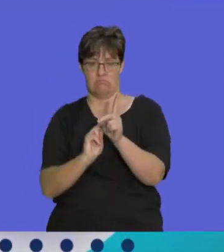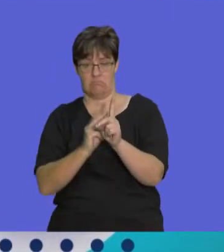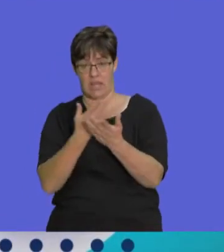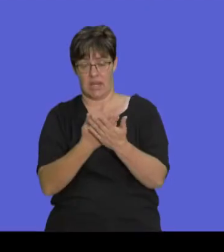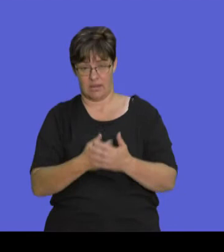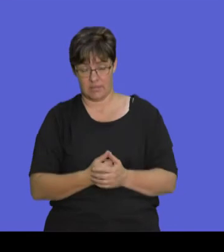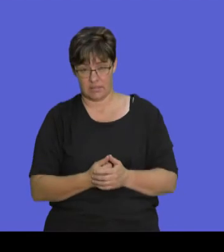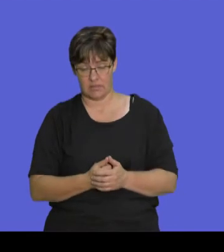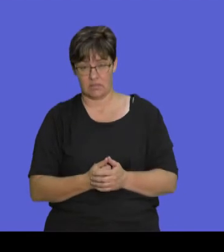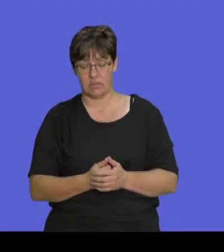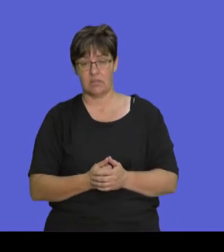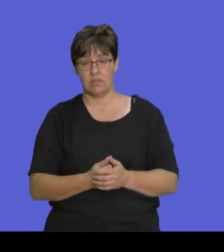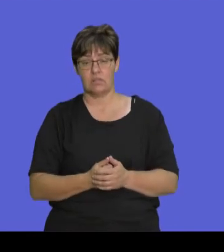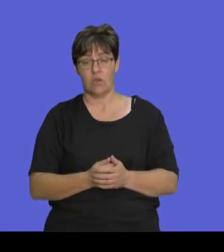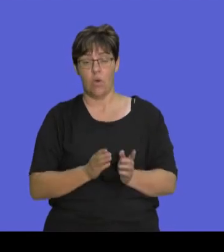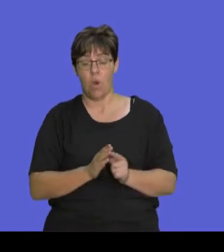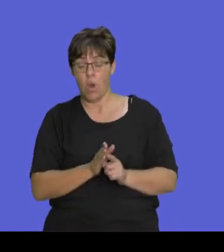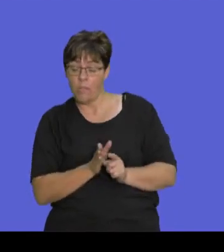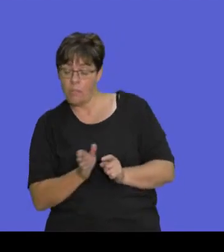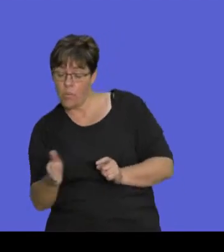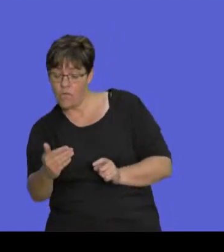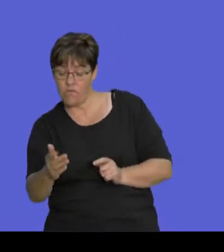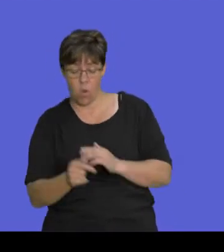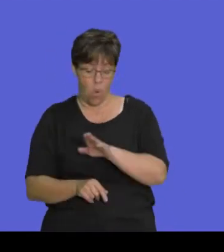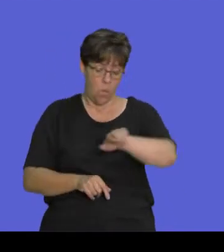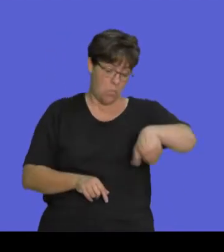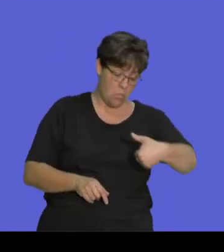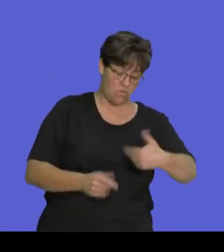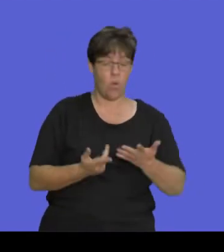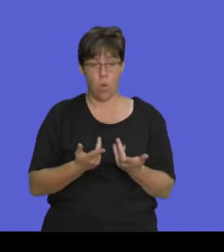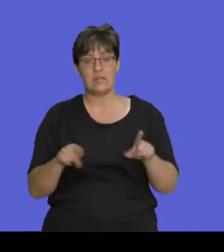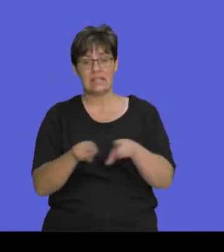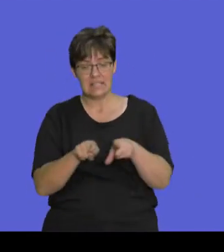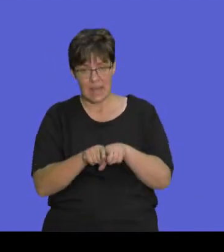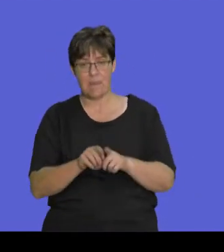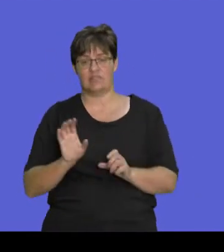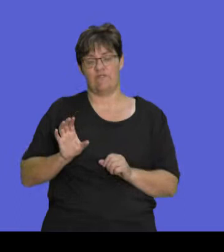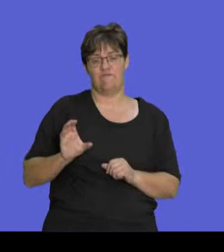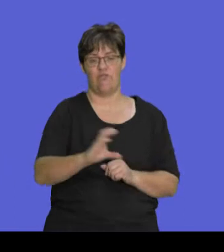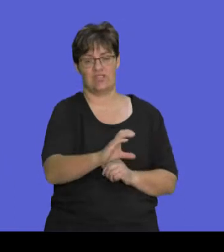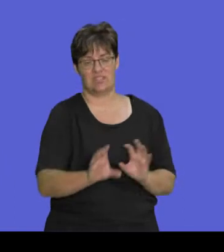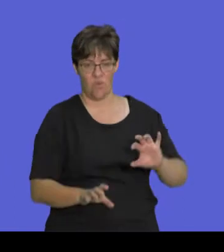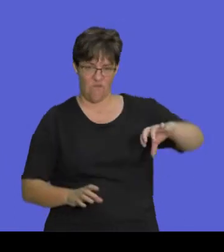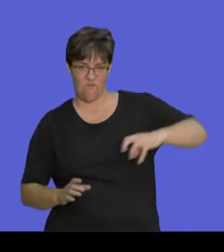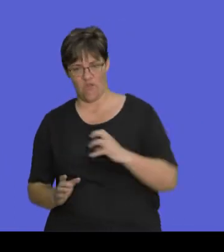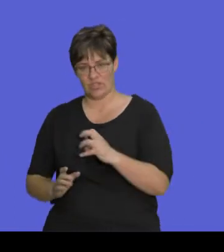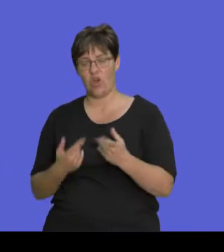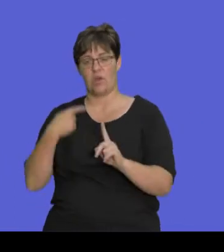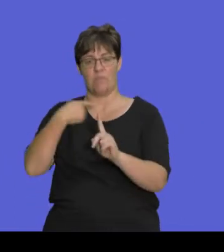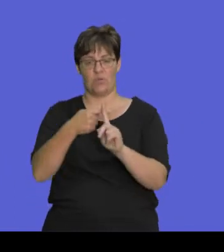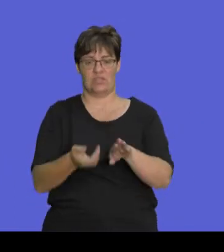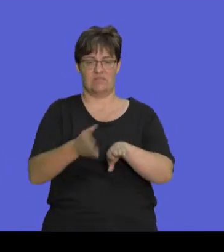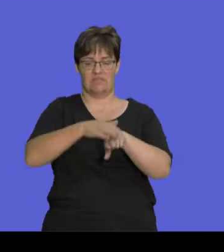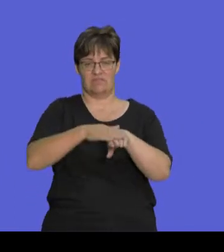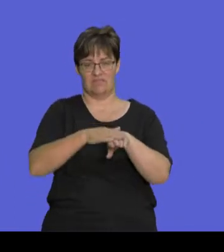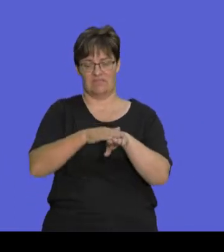And then, thirdly, the direction of the field lines at a point is the same as the direction of the force on a